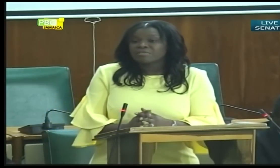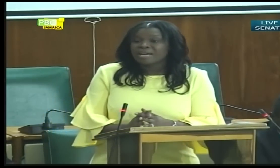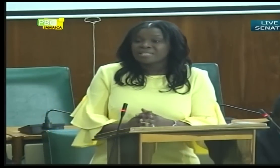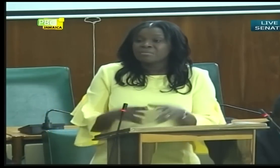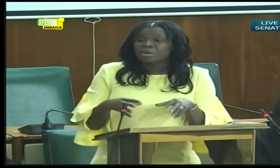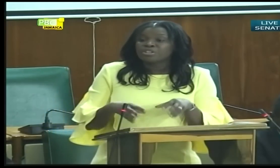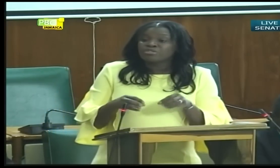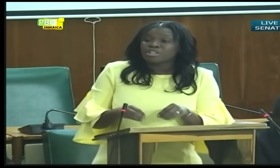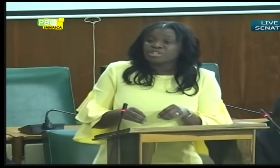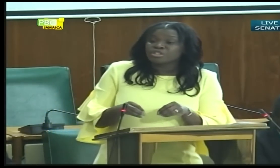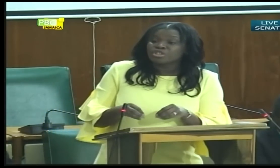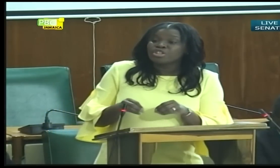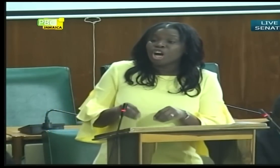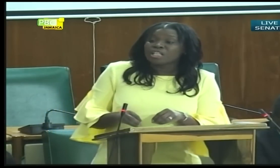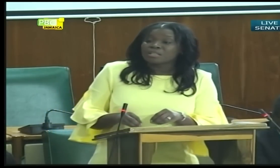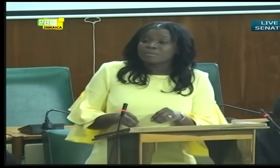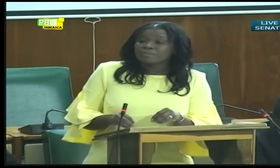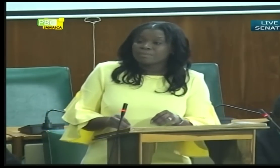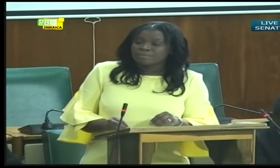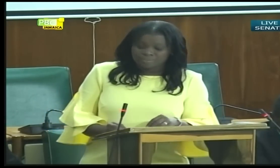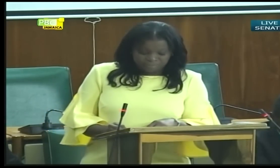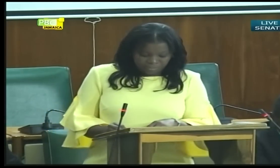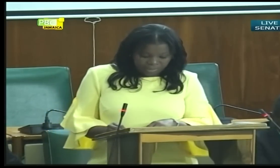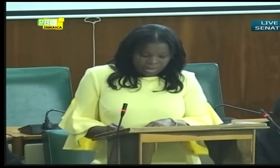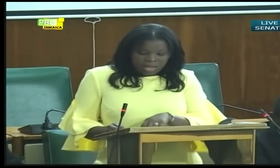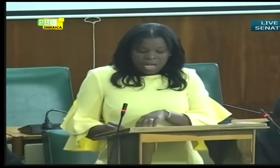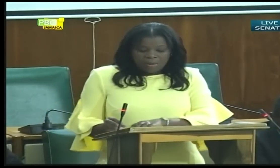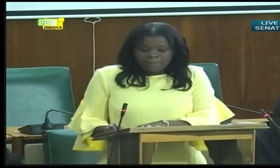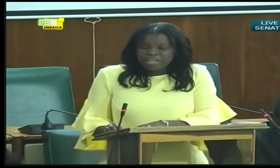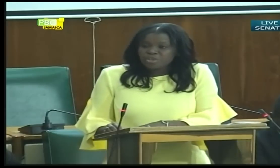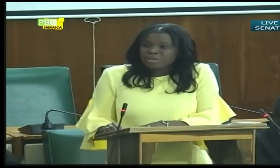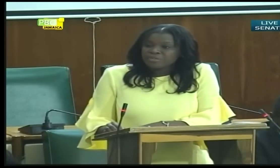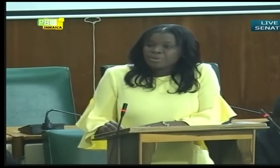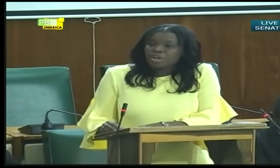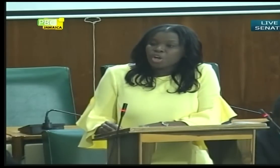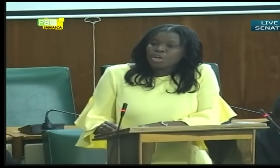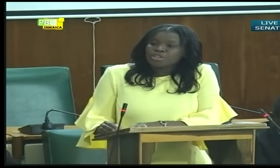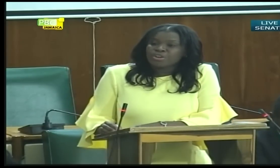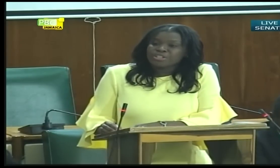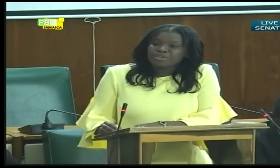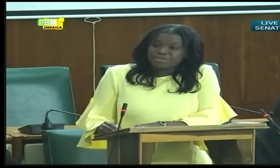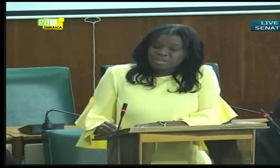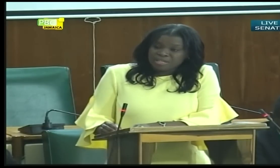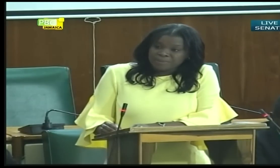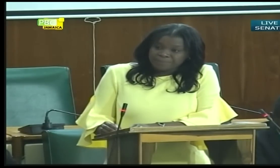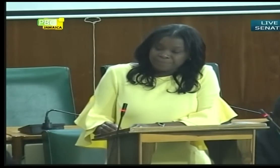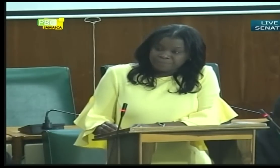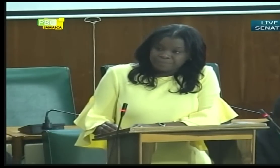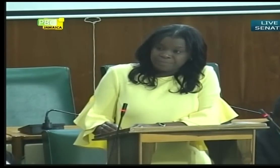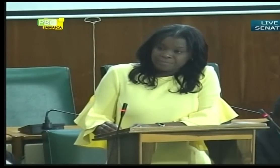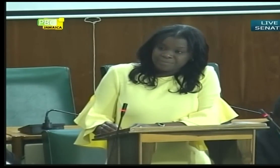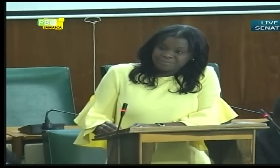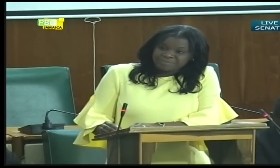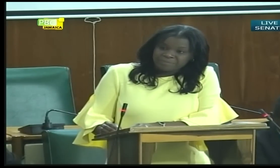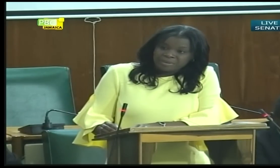in writing. But the trust should not. Page 24, clause 33.